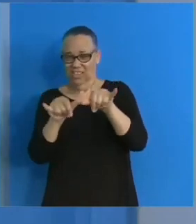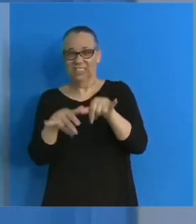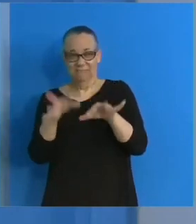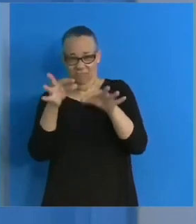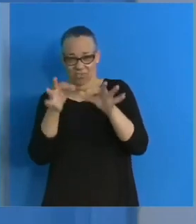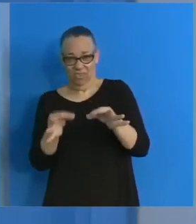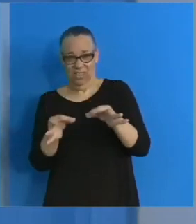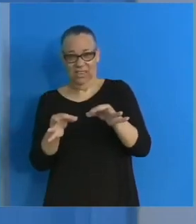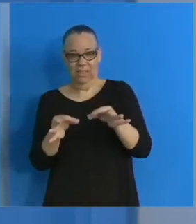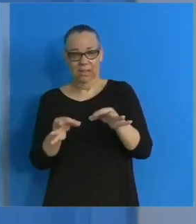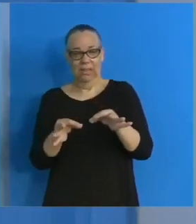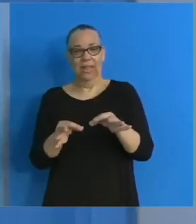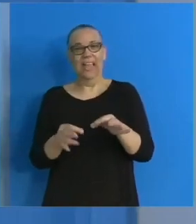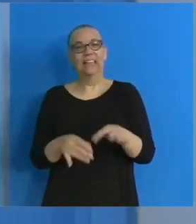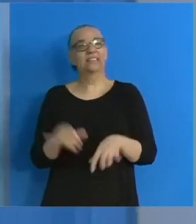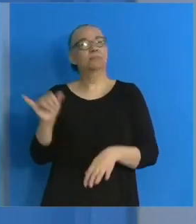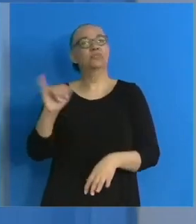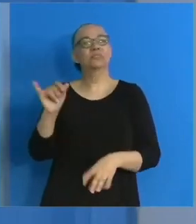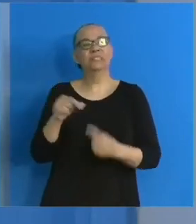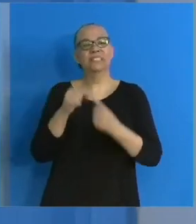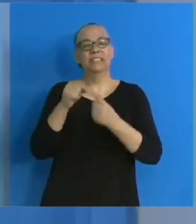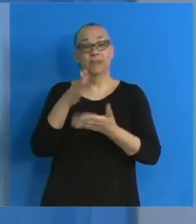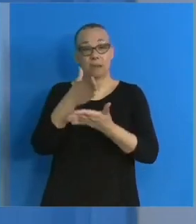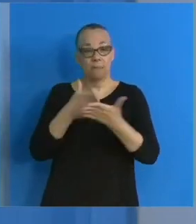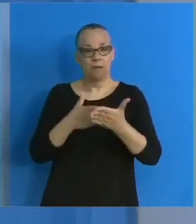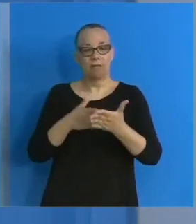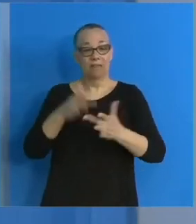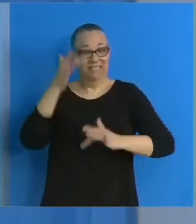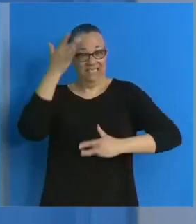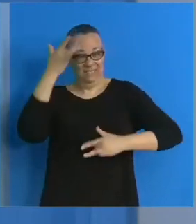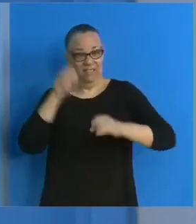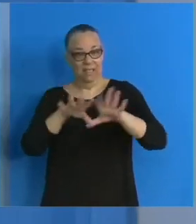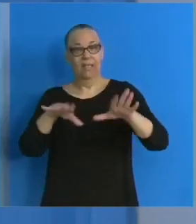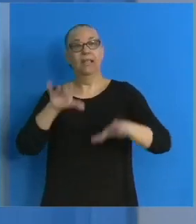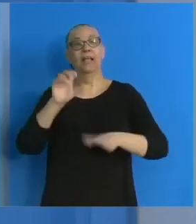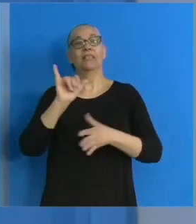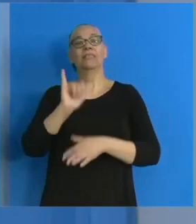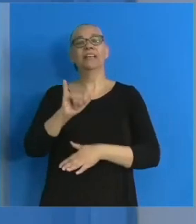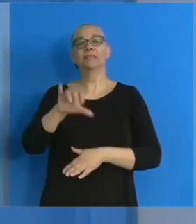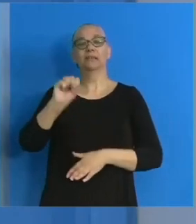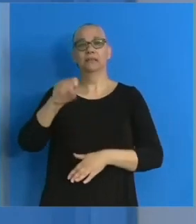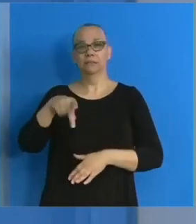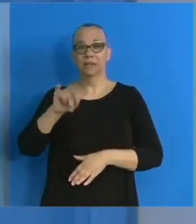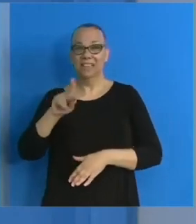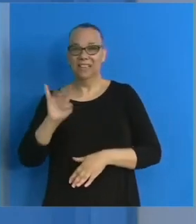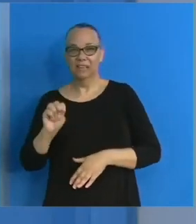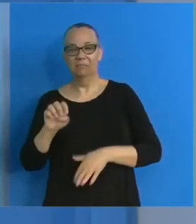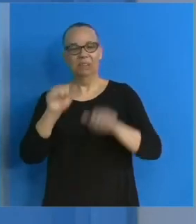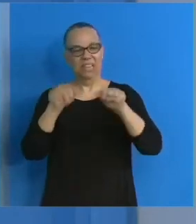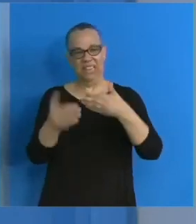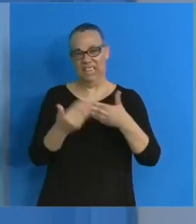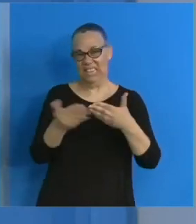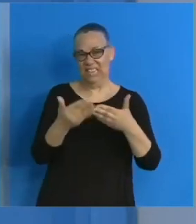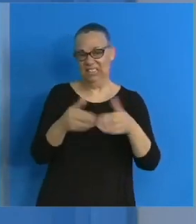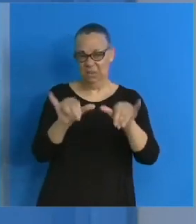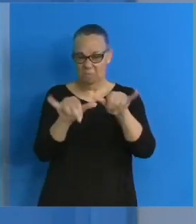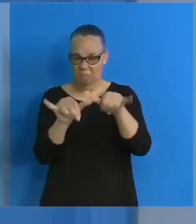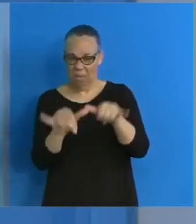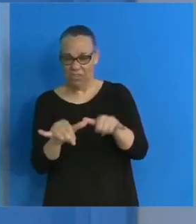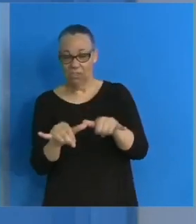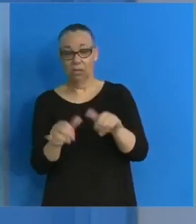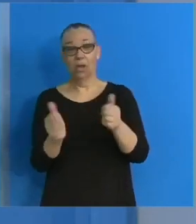there's immunity to a specific part of the virus, that's the spike protein, and you can easily measure it. With infection,